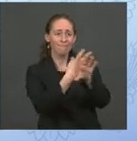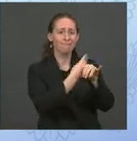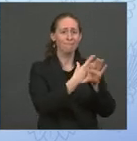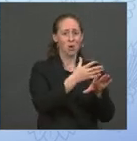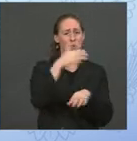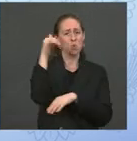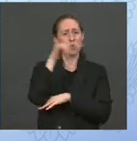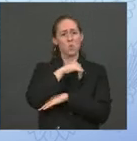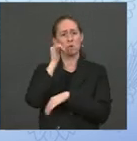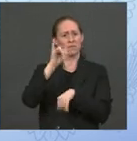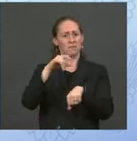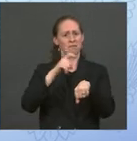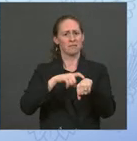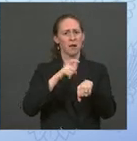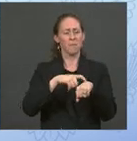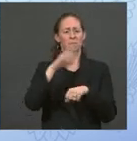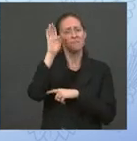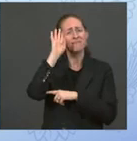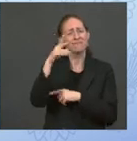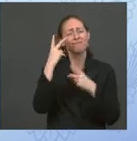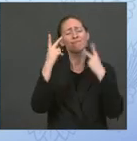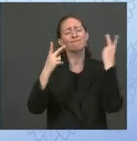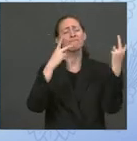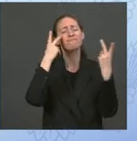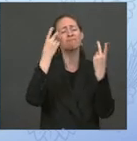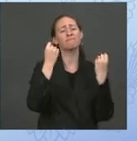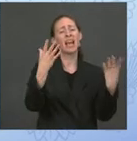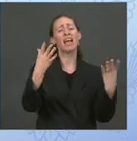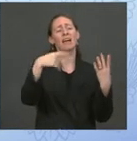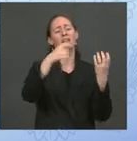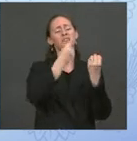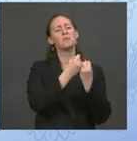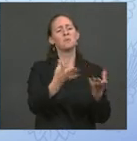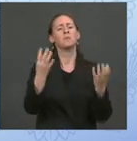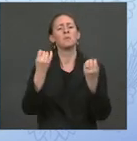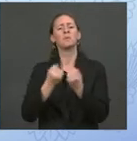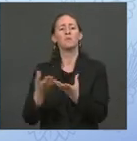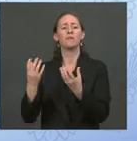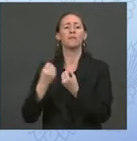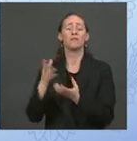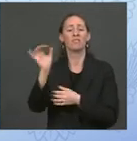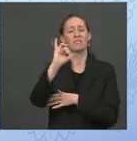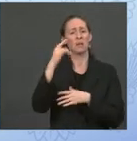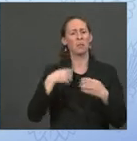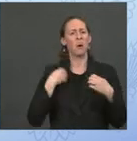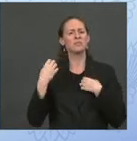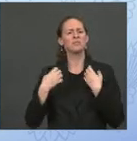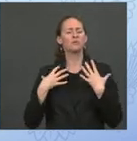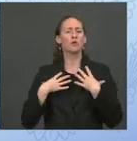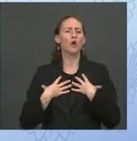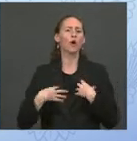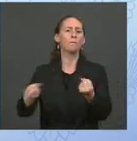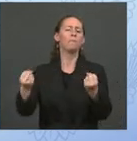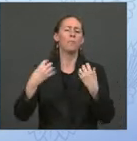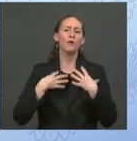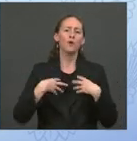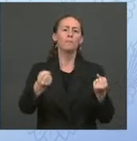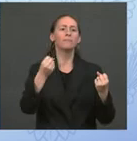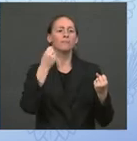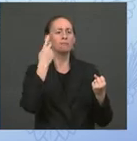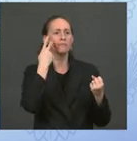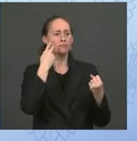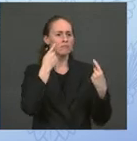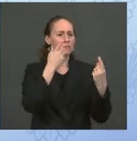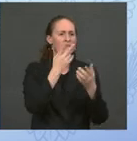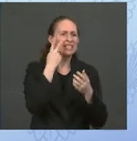tired, so tired, from the emotional weight of carrying their students' struggles as their own. And I have